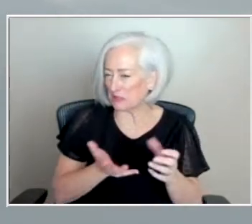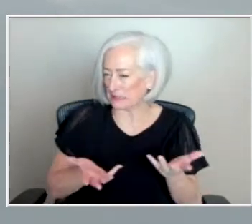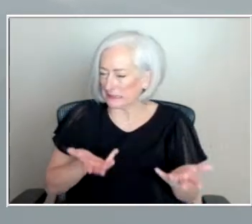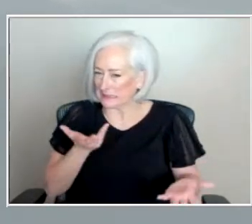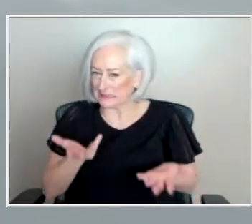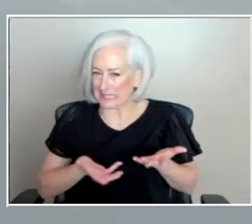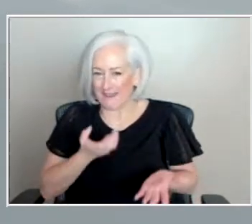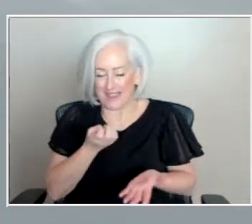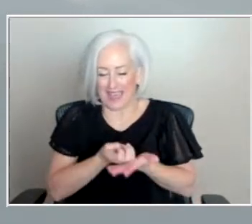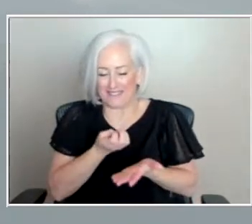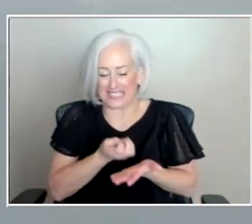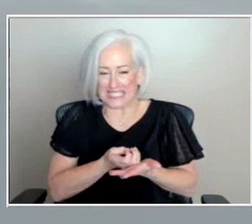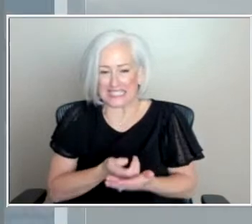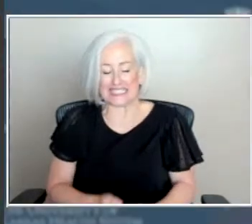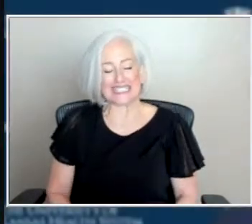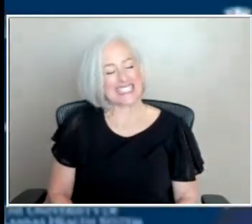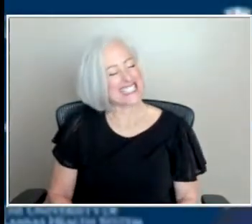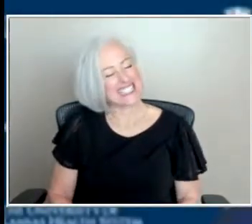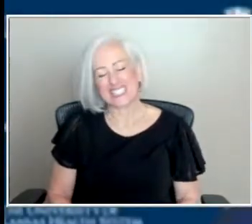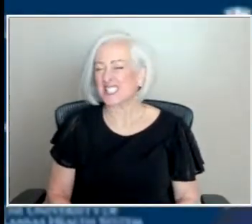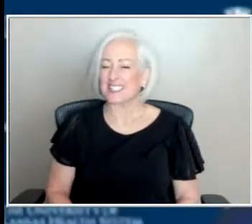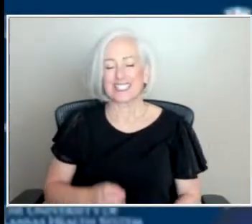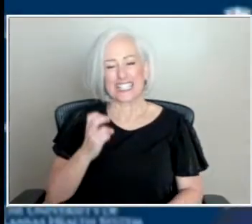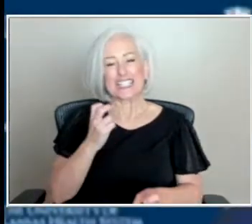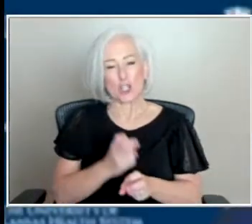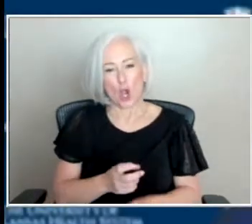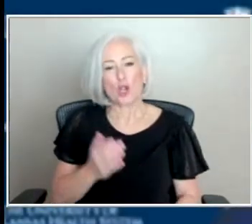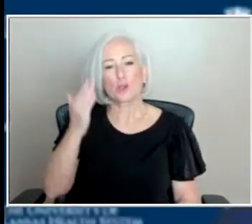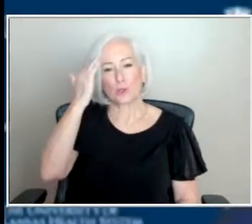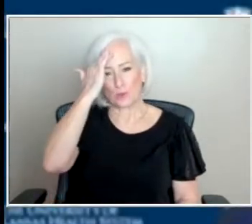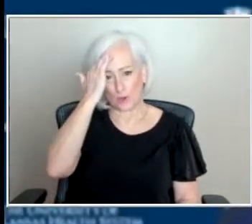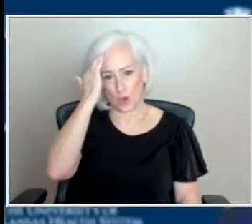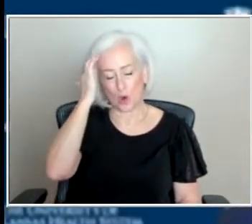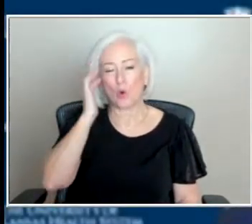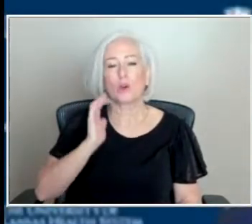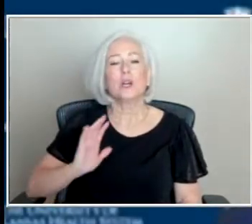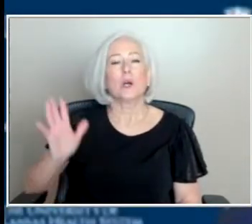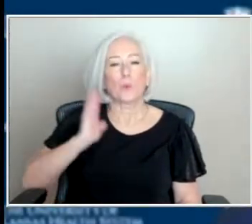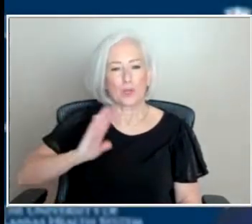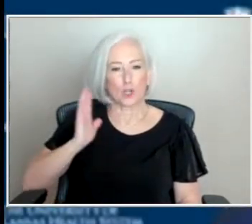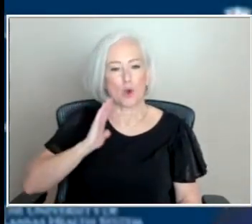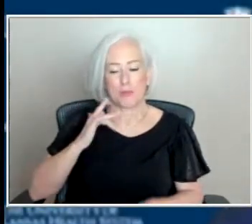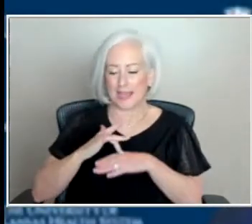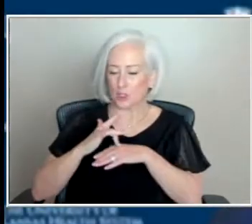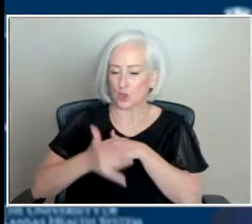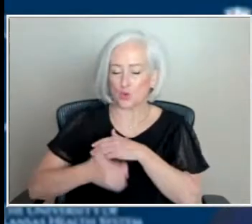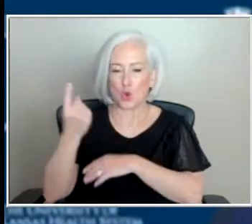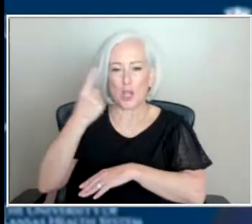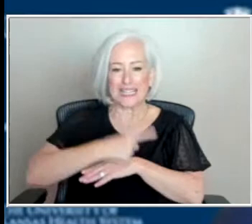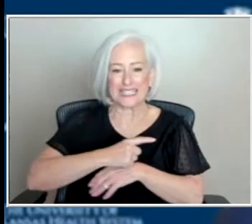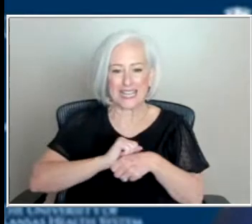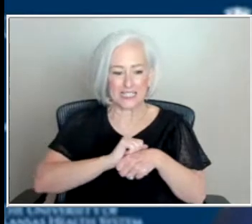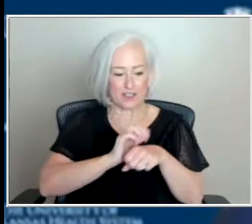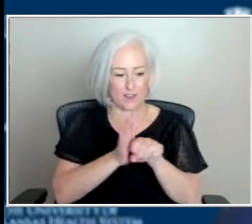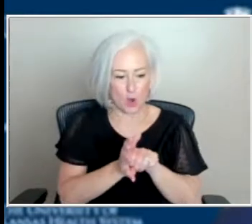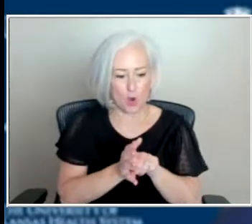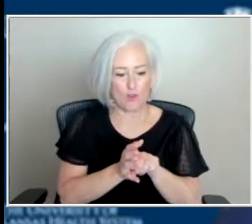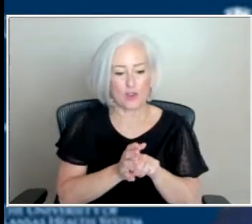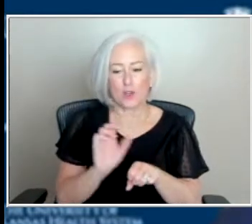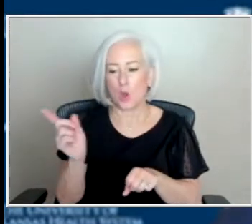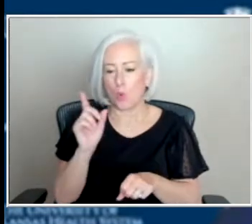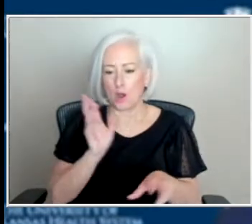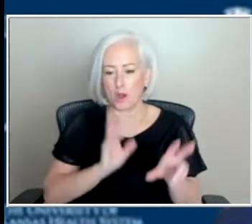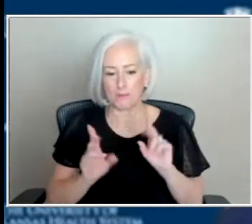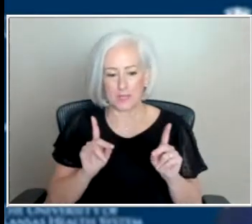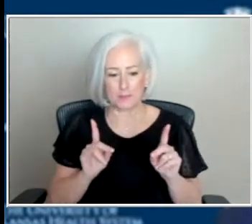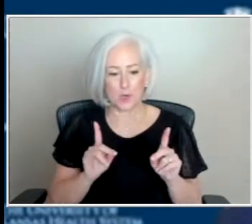I think it's hard to say. I think this kind of harkens back to the early days of COVID, where people were finding anecdotal, meaning